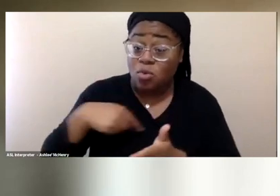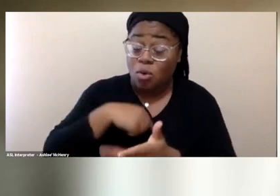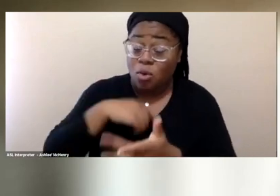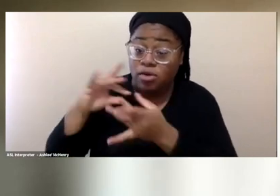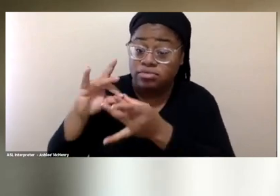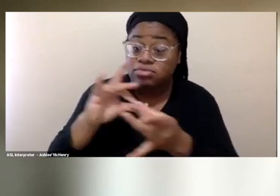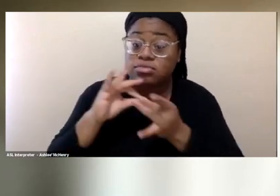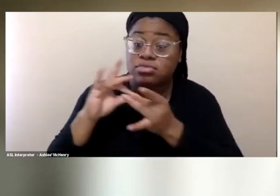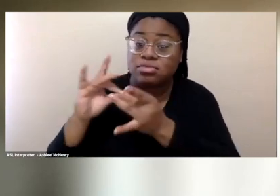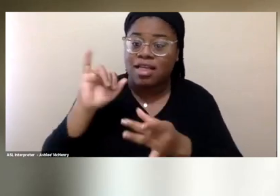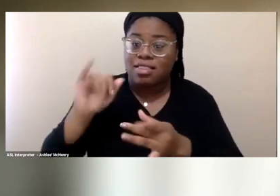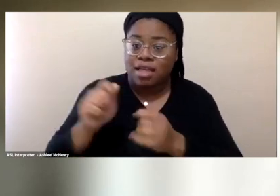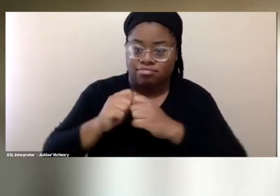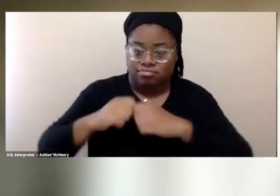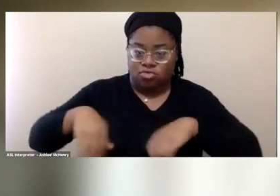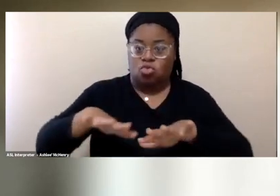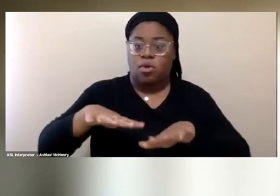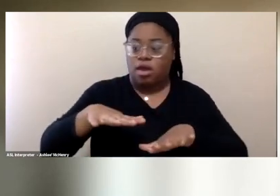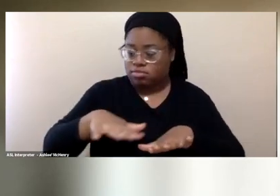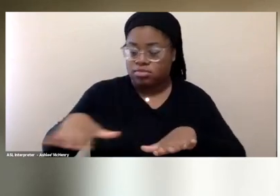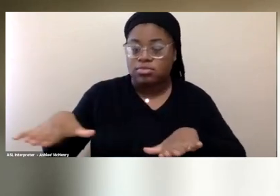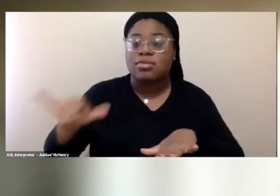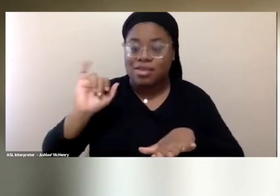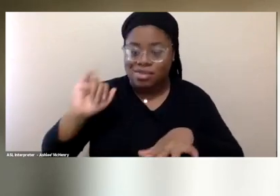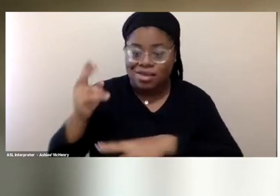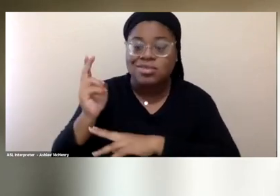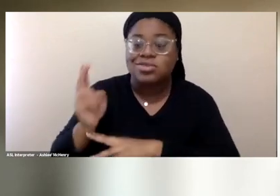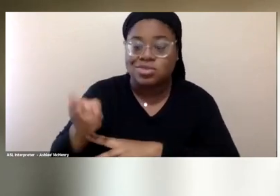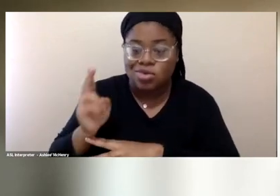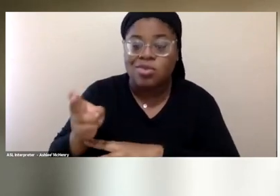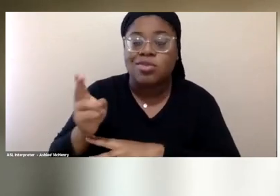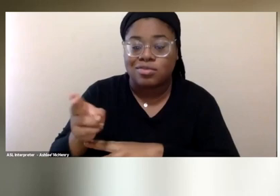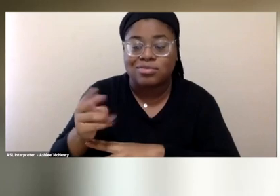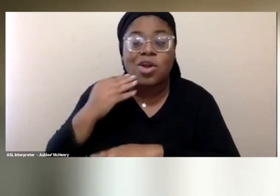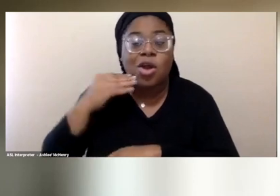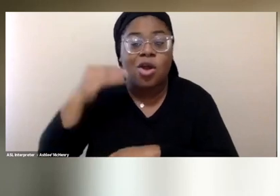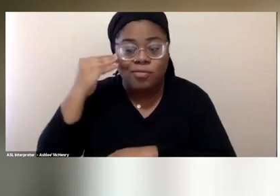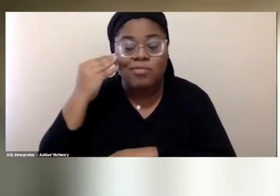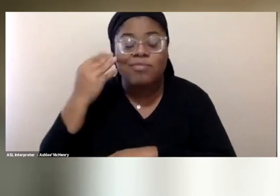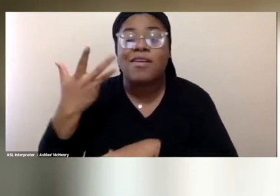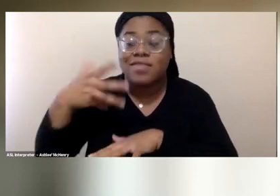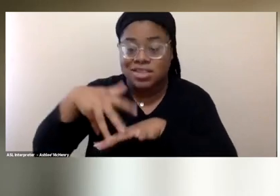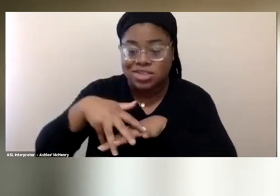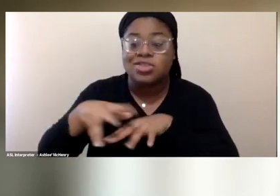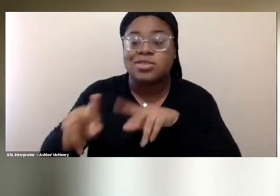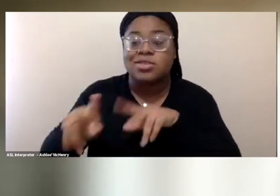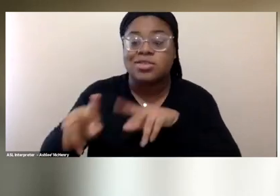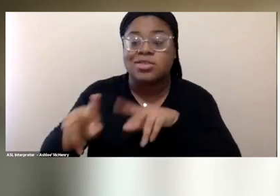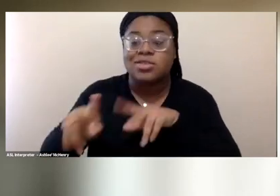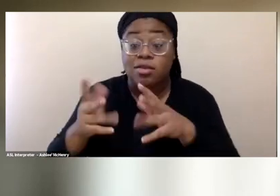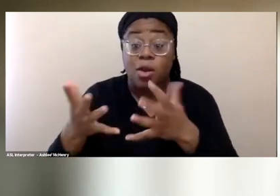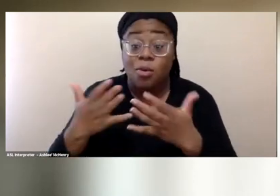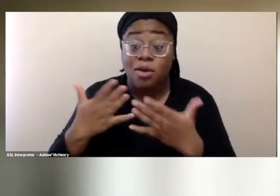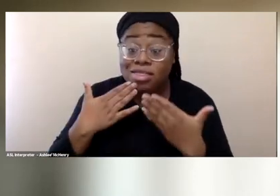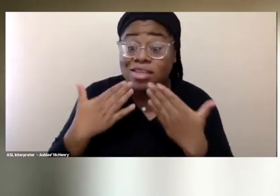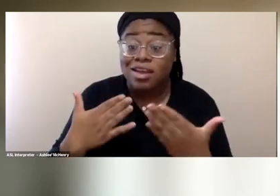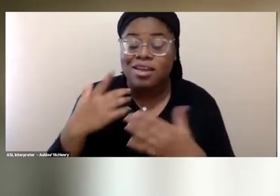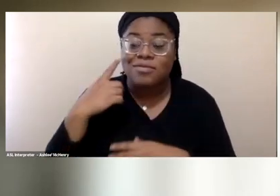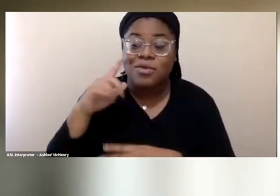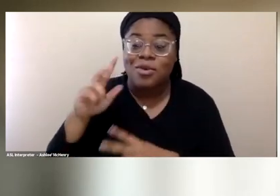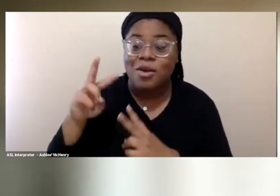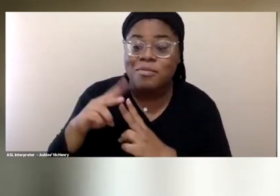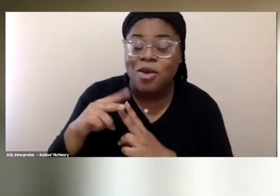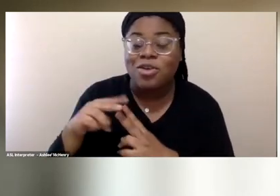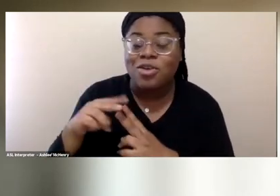that the ground beneath my feet is historically the home of Indigenous peoples. We want to thank our partners at